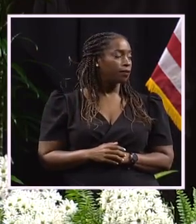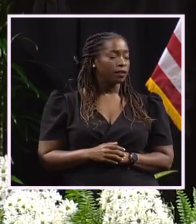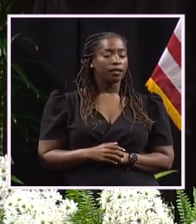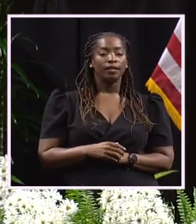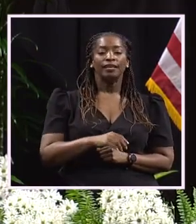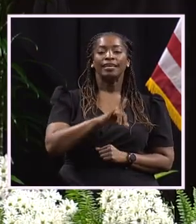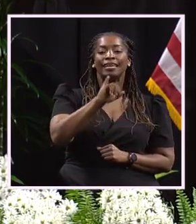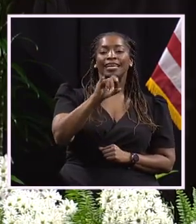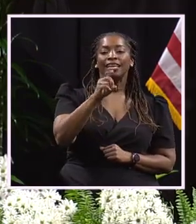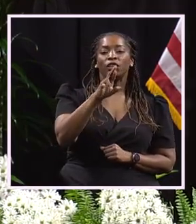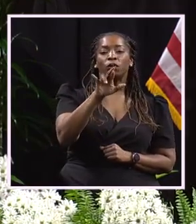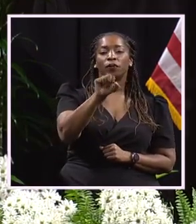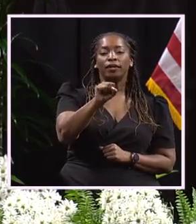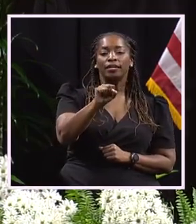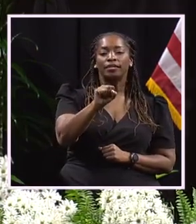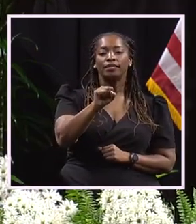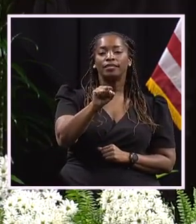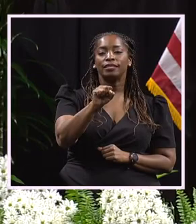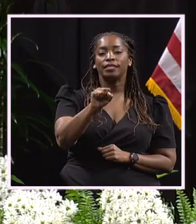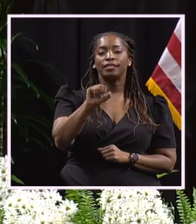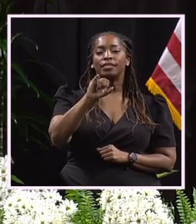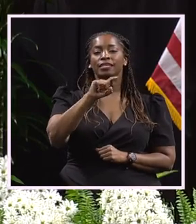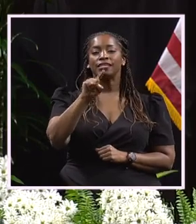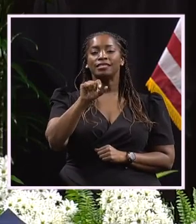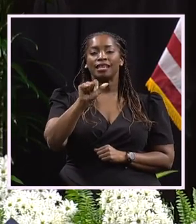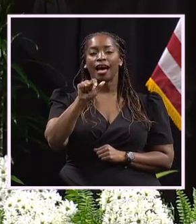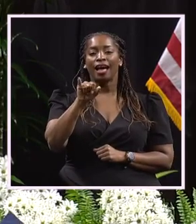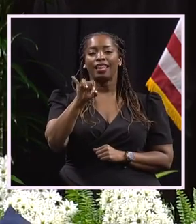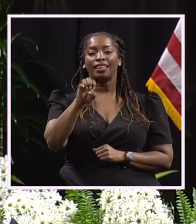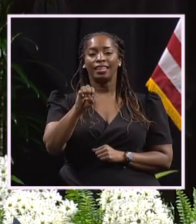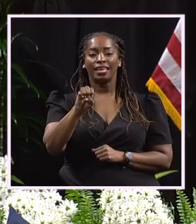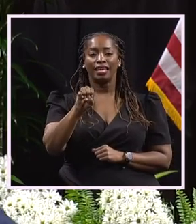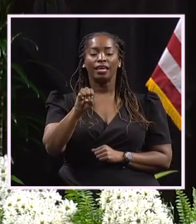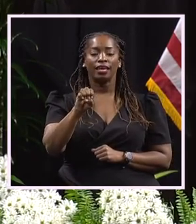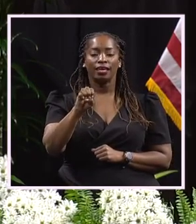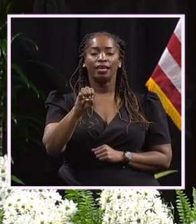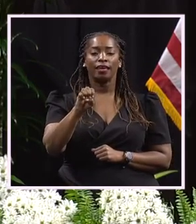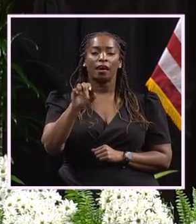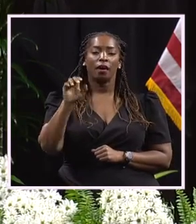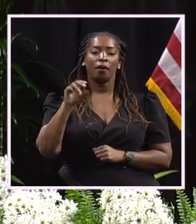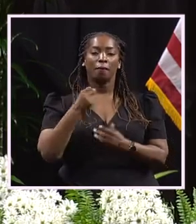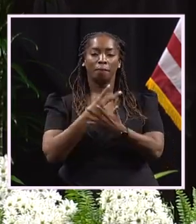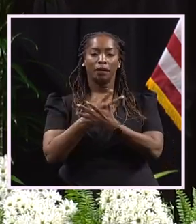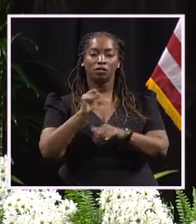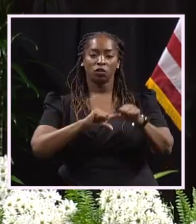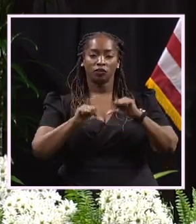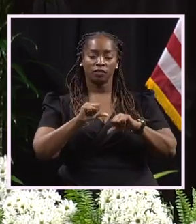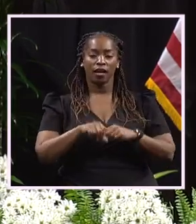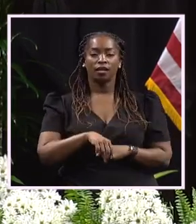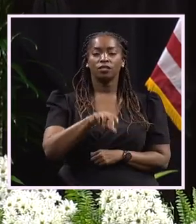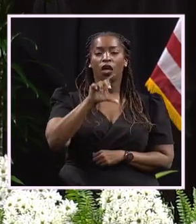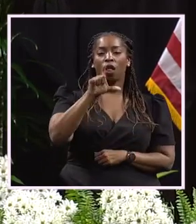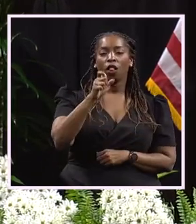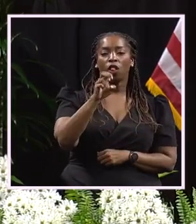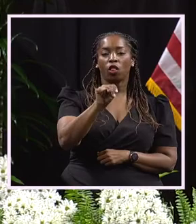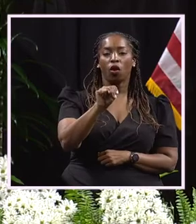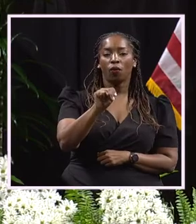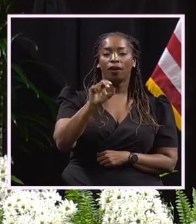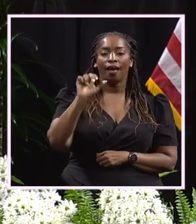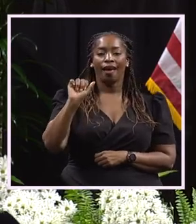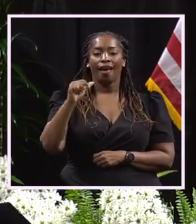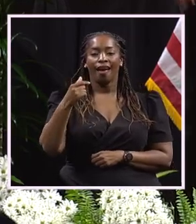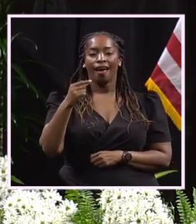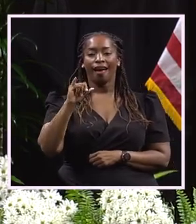Idris Abdullah Barnes Ali, Master of Science. Lauren Aguilar, cum laude.